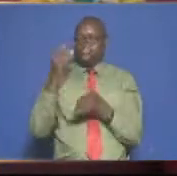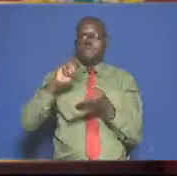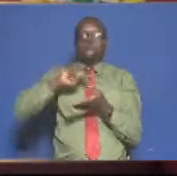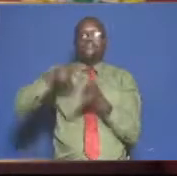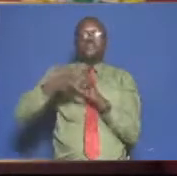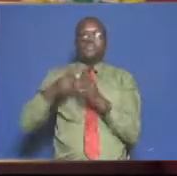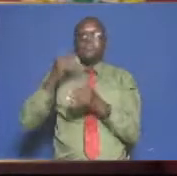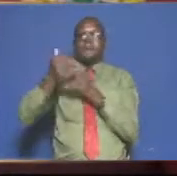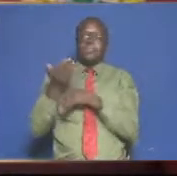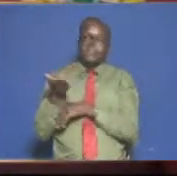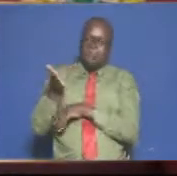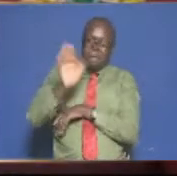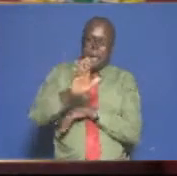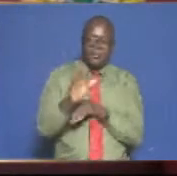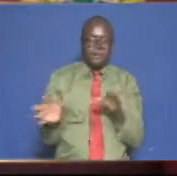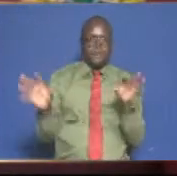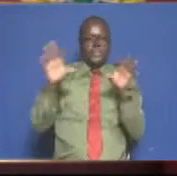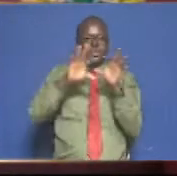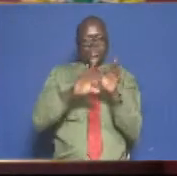back Jakoyo to ODM